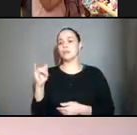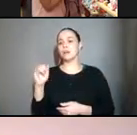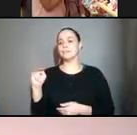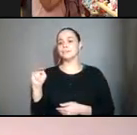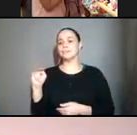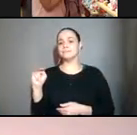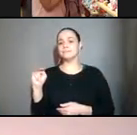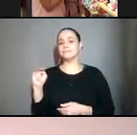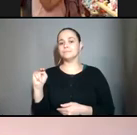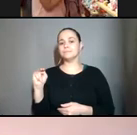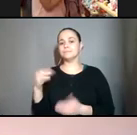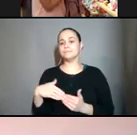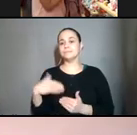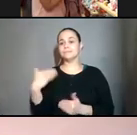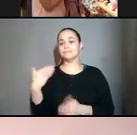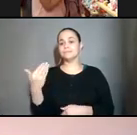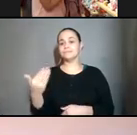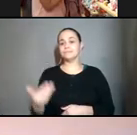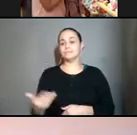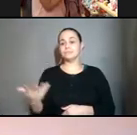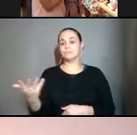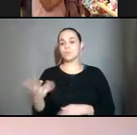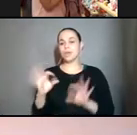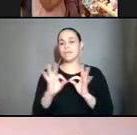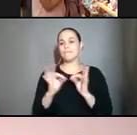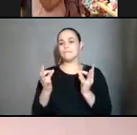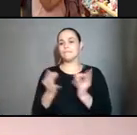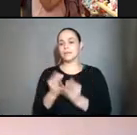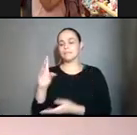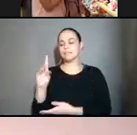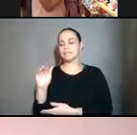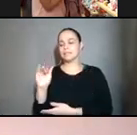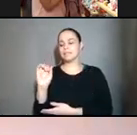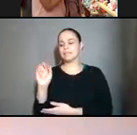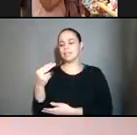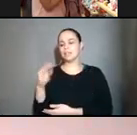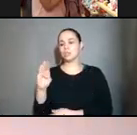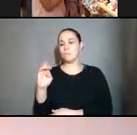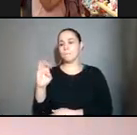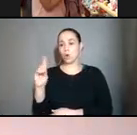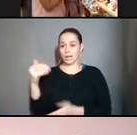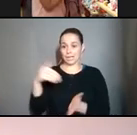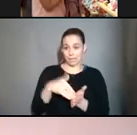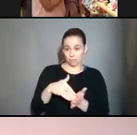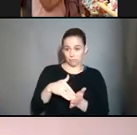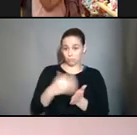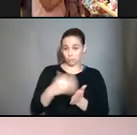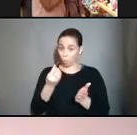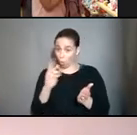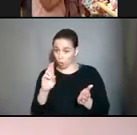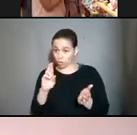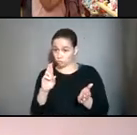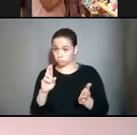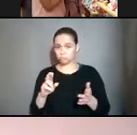Next, I can click on the Family Dashboard button again, or I can allow my children to log in and play